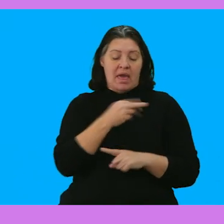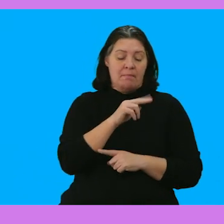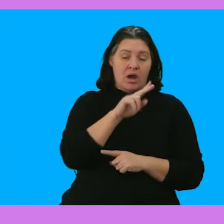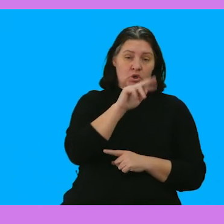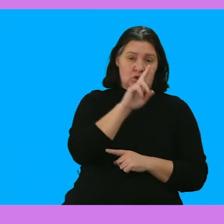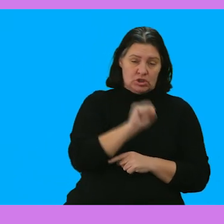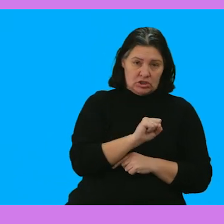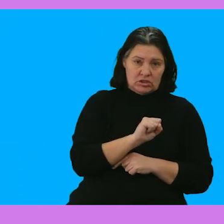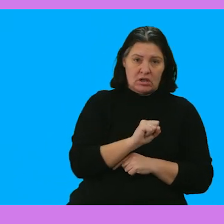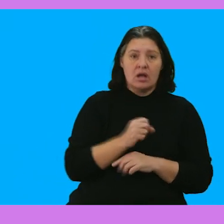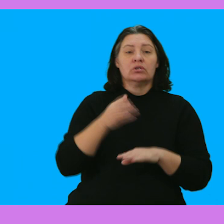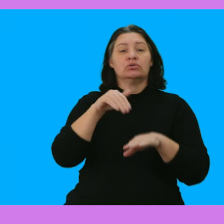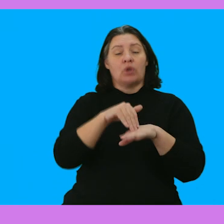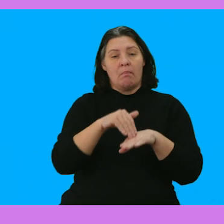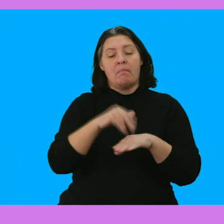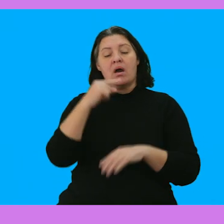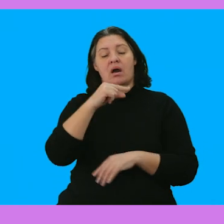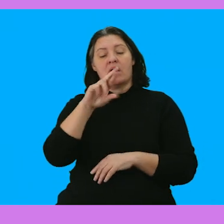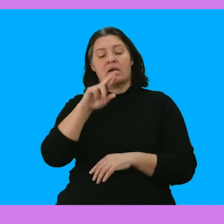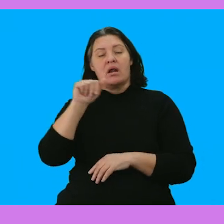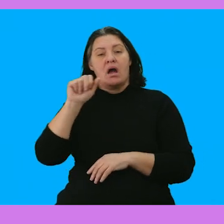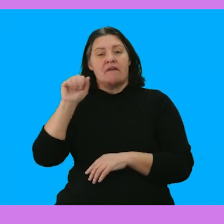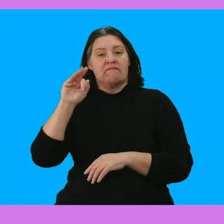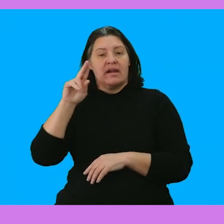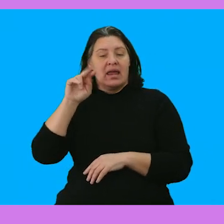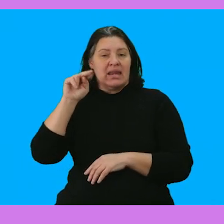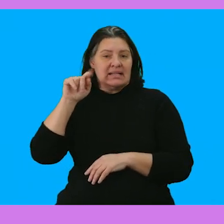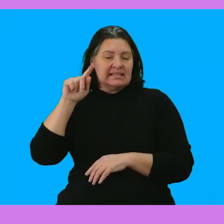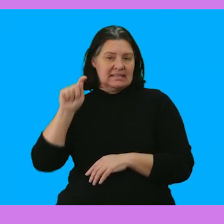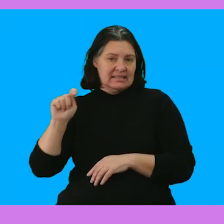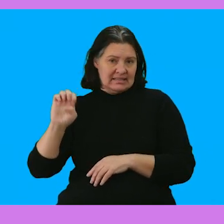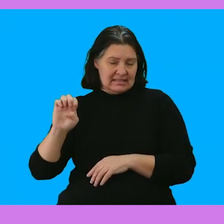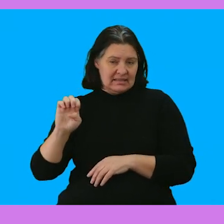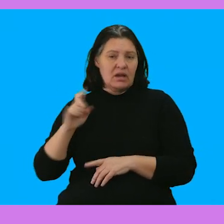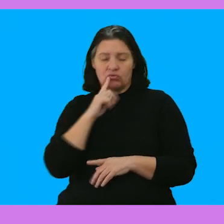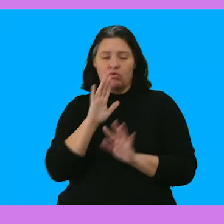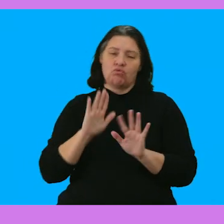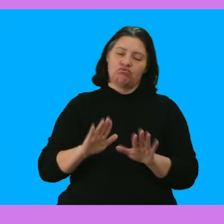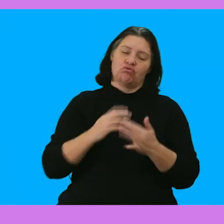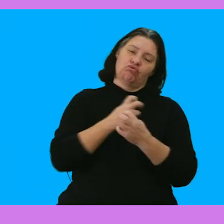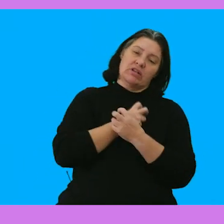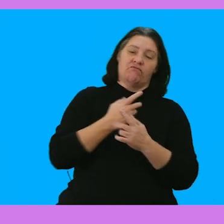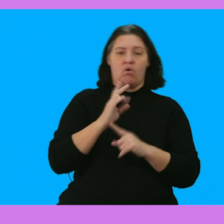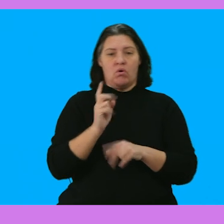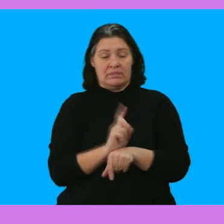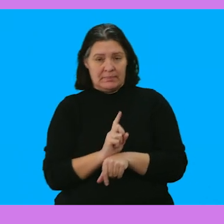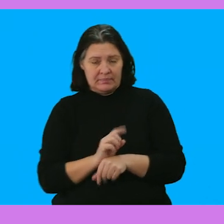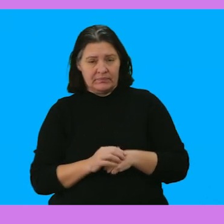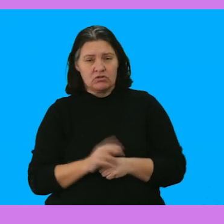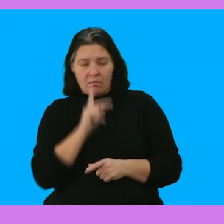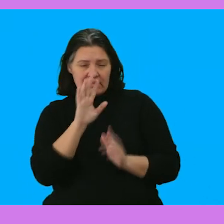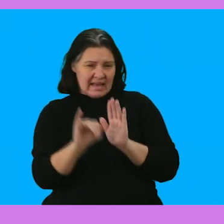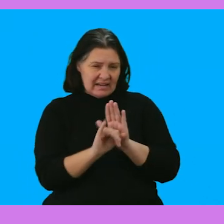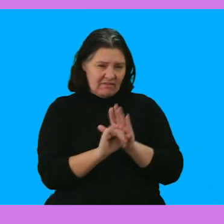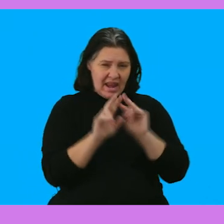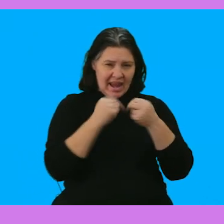travels from Hermanus and stops in Graafrenet to rest for a while. All right, so we must identify